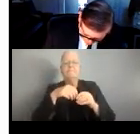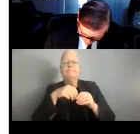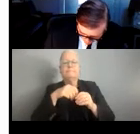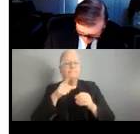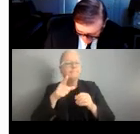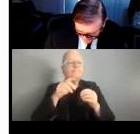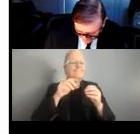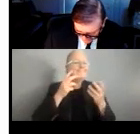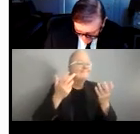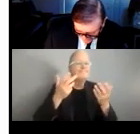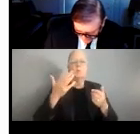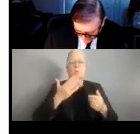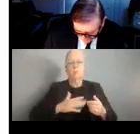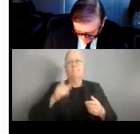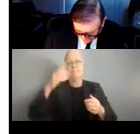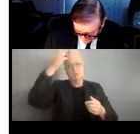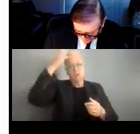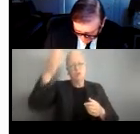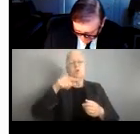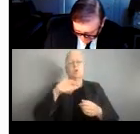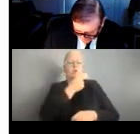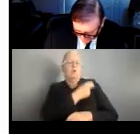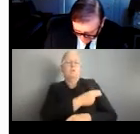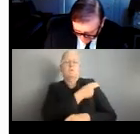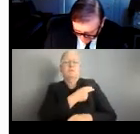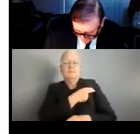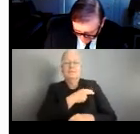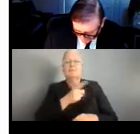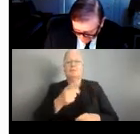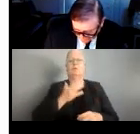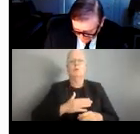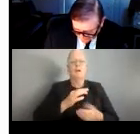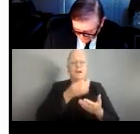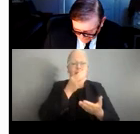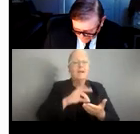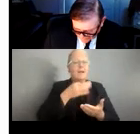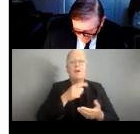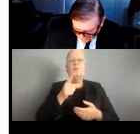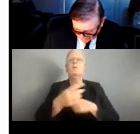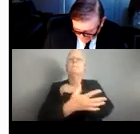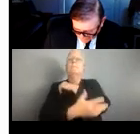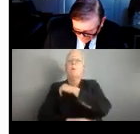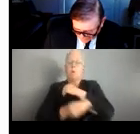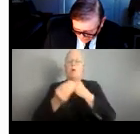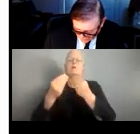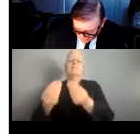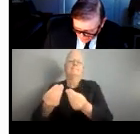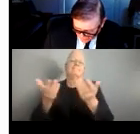government hospitals. You hardly get drugs with or without disability as long as you are poor.